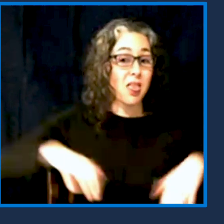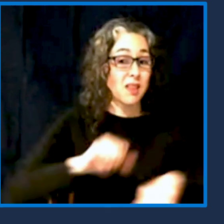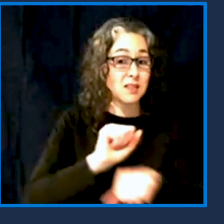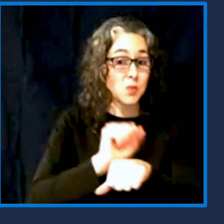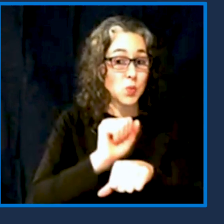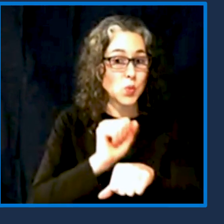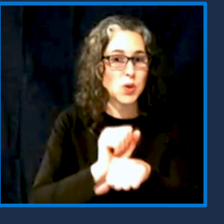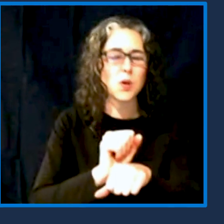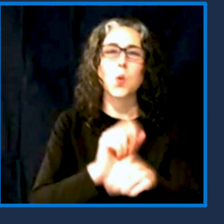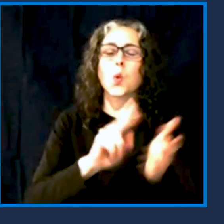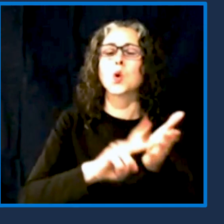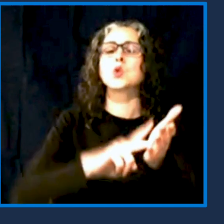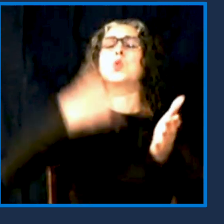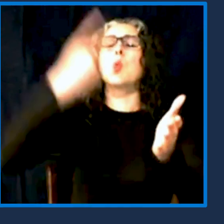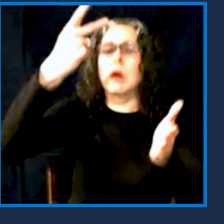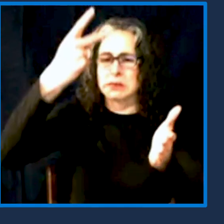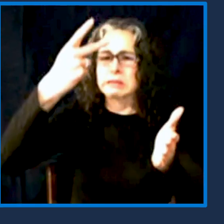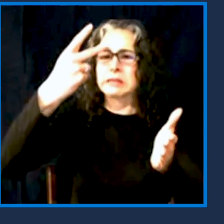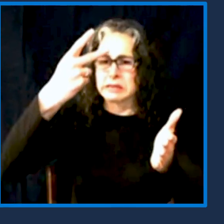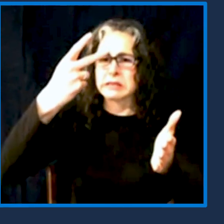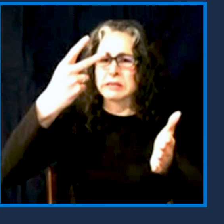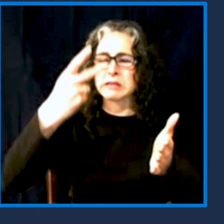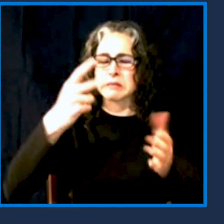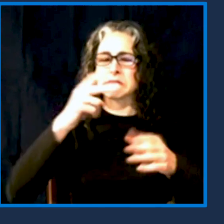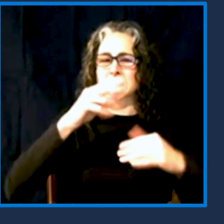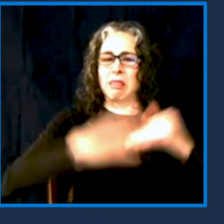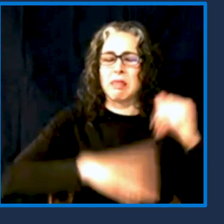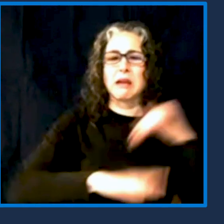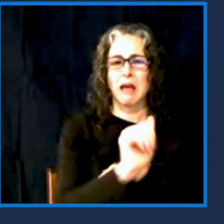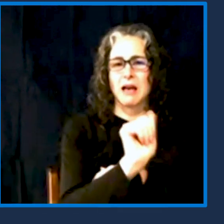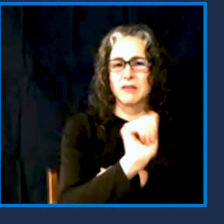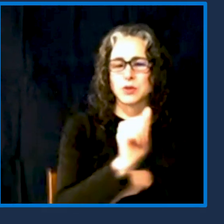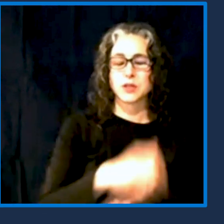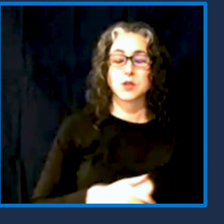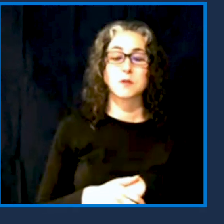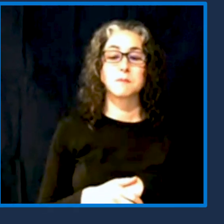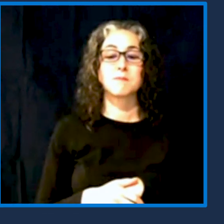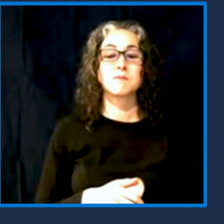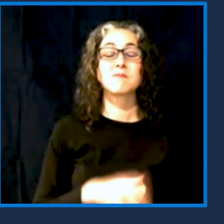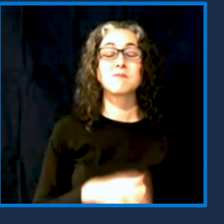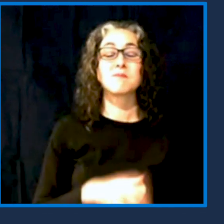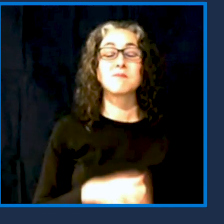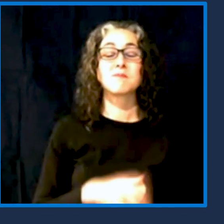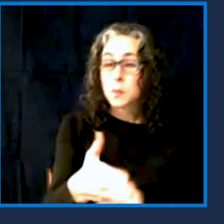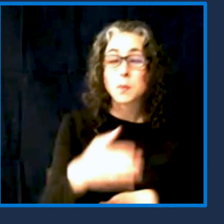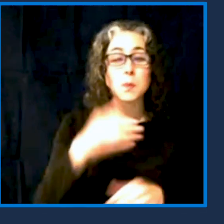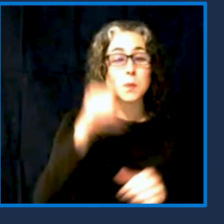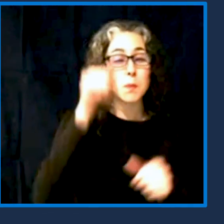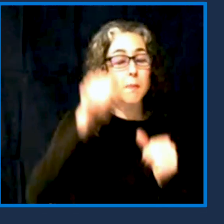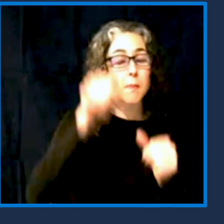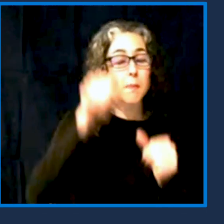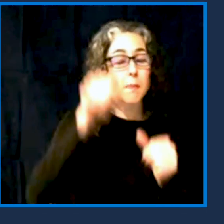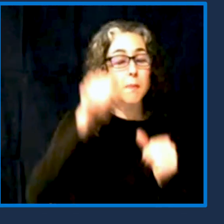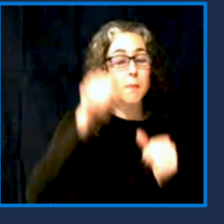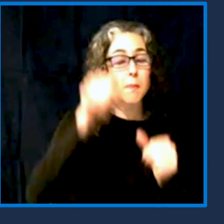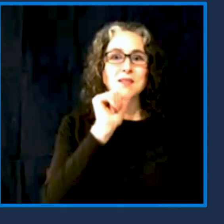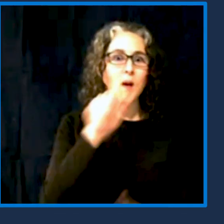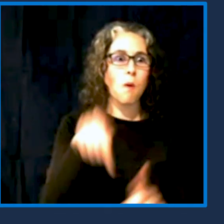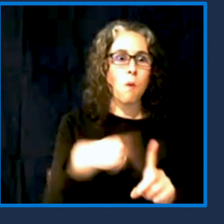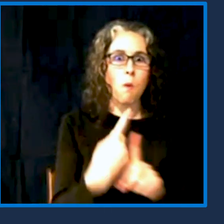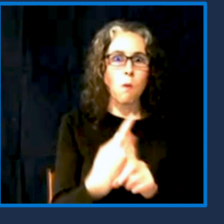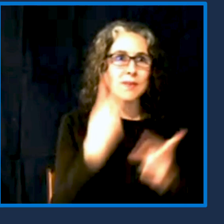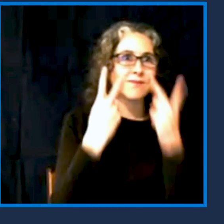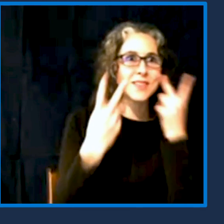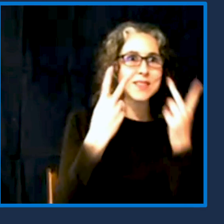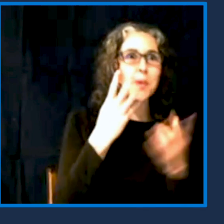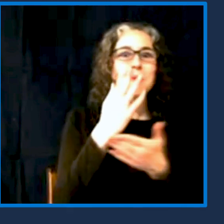average. Remember that disabilities come in all forms, both visible and invisible, mild to severe.